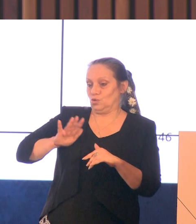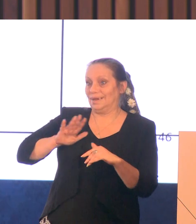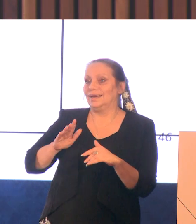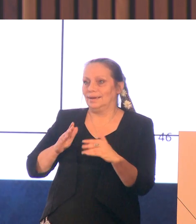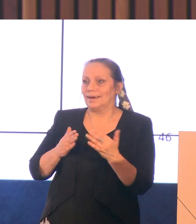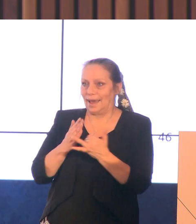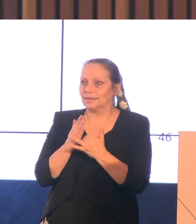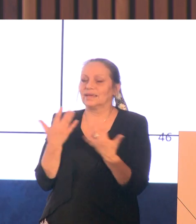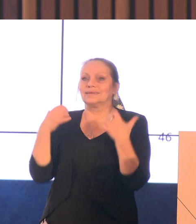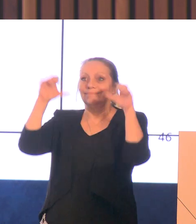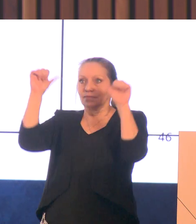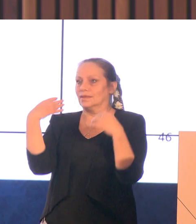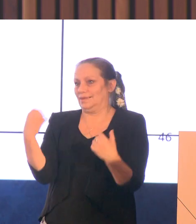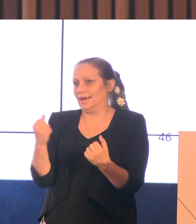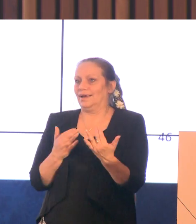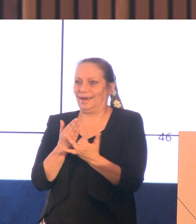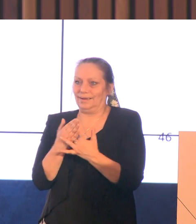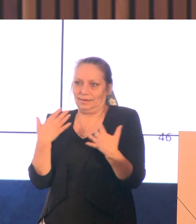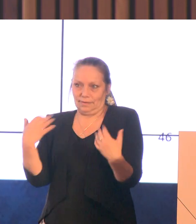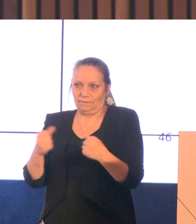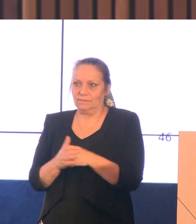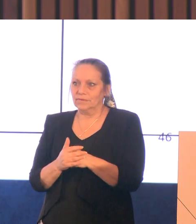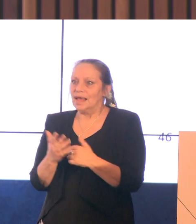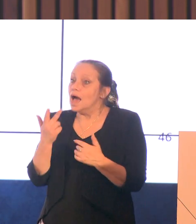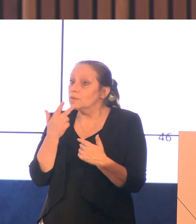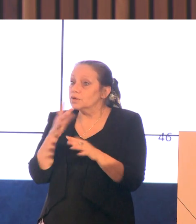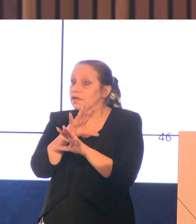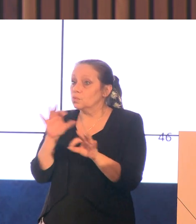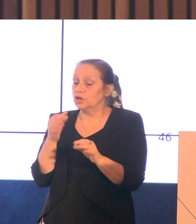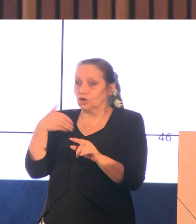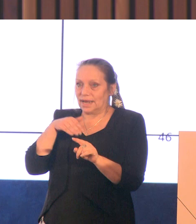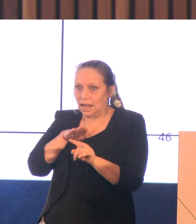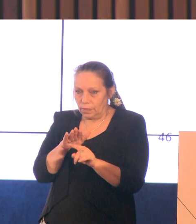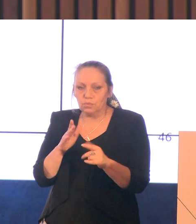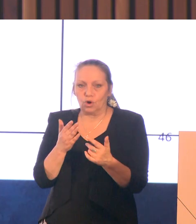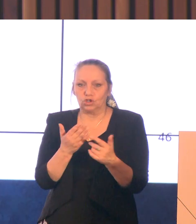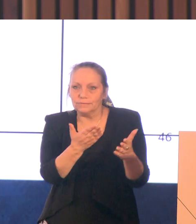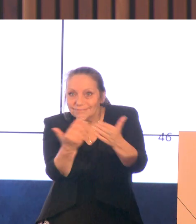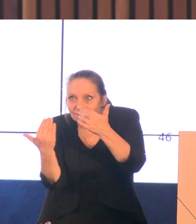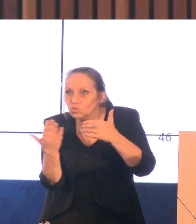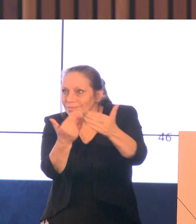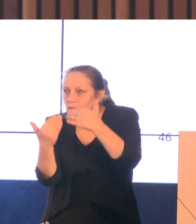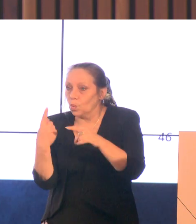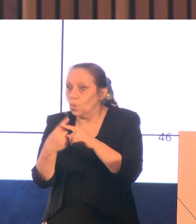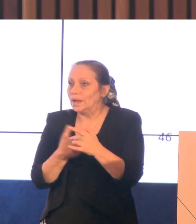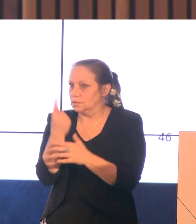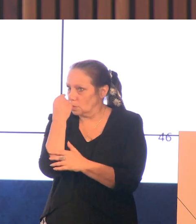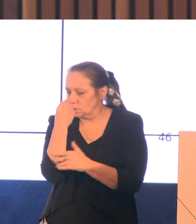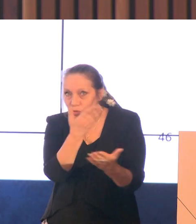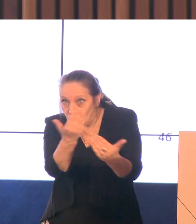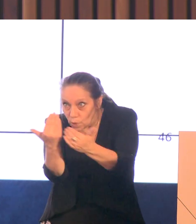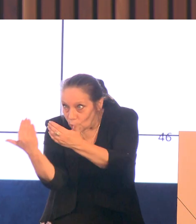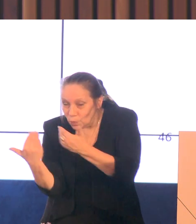it gains access. And if we hadn't taken the approach of trying to bring people in as quickly as